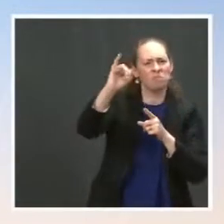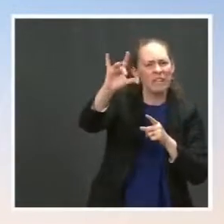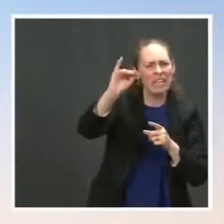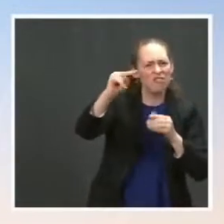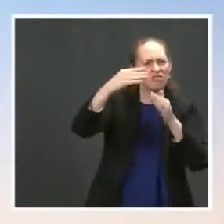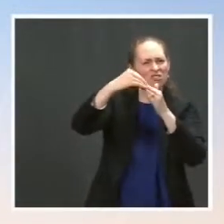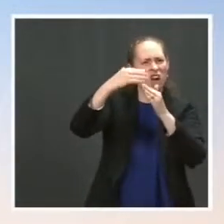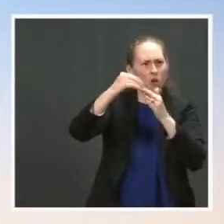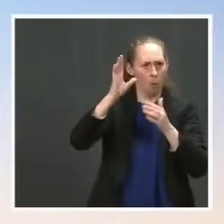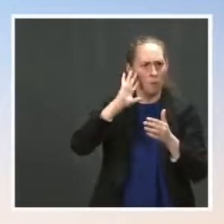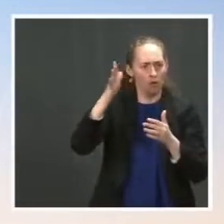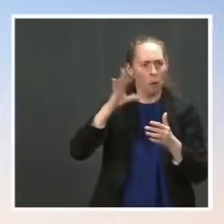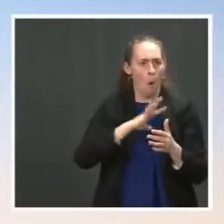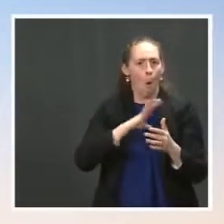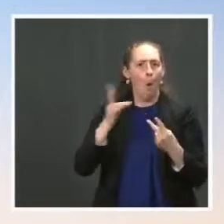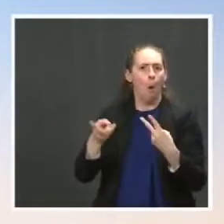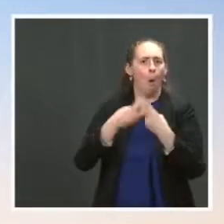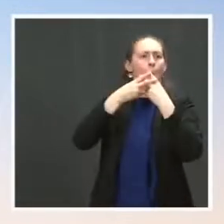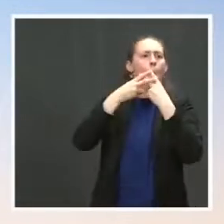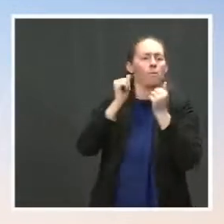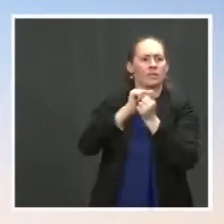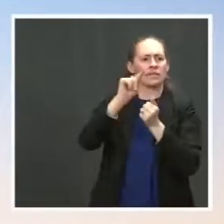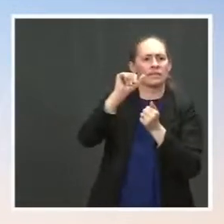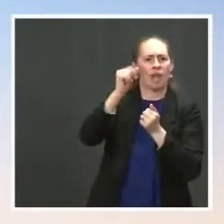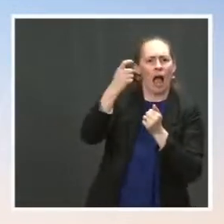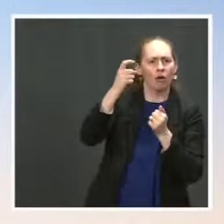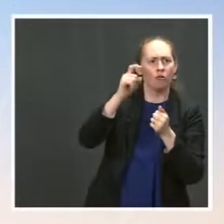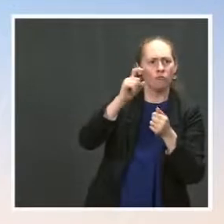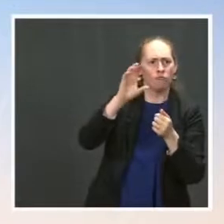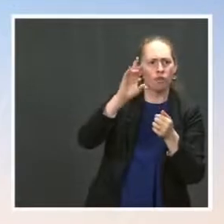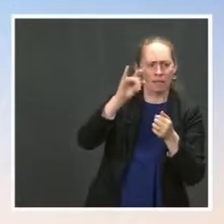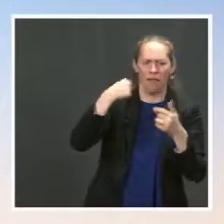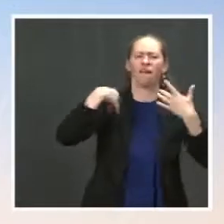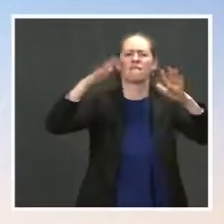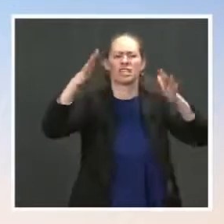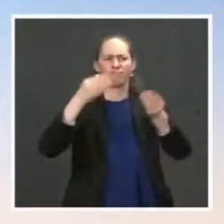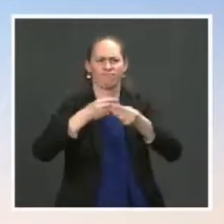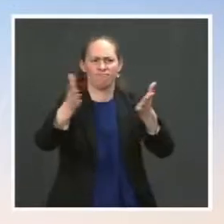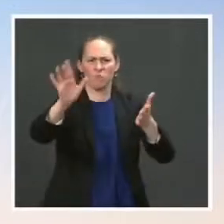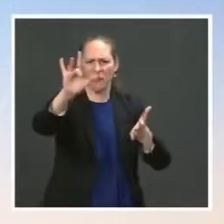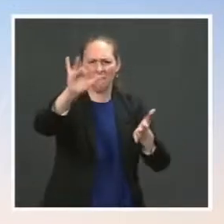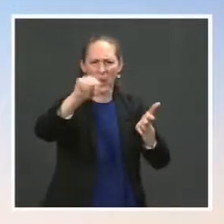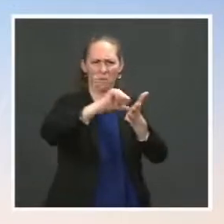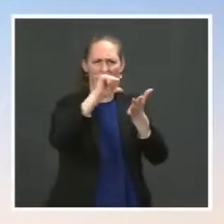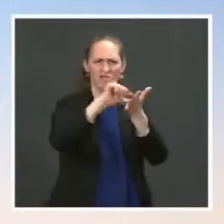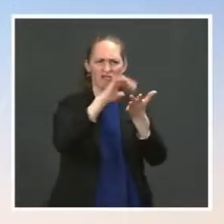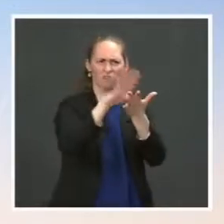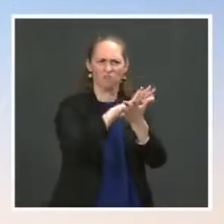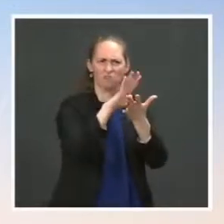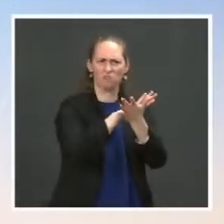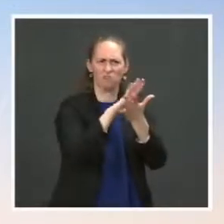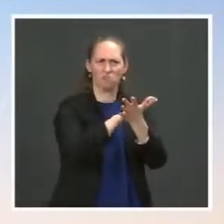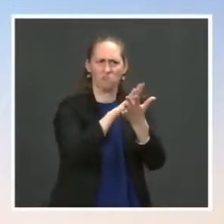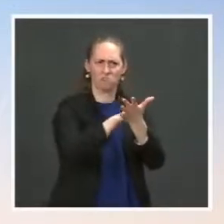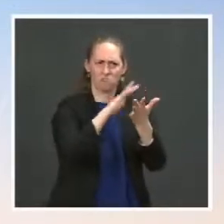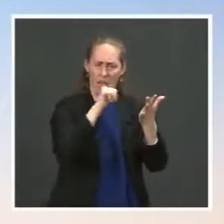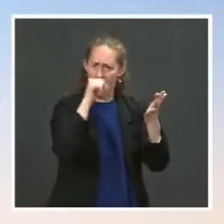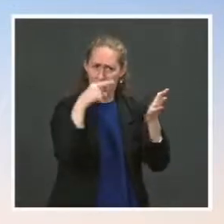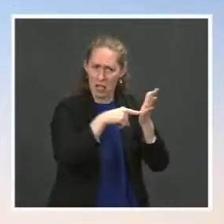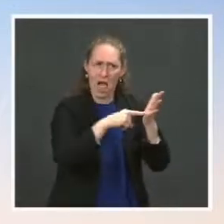cetera? We did put out a 25-page fact sheet. If it's not in there, we will certainly get you more specifics, and we hope to